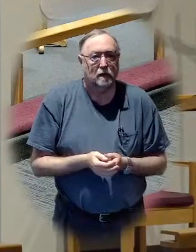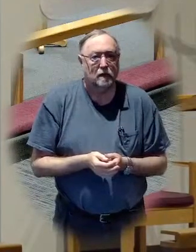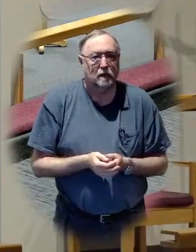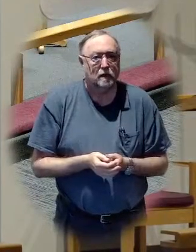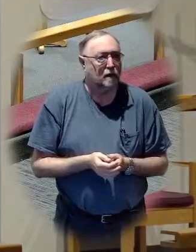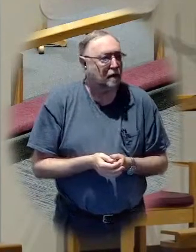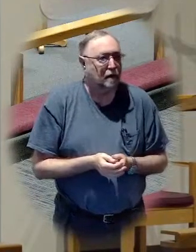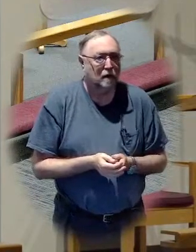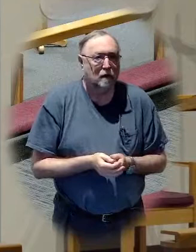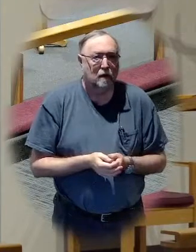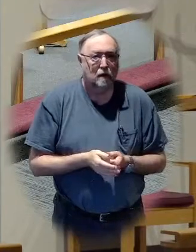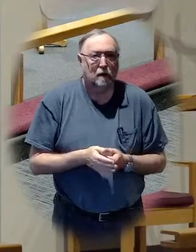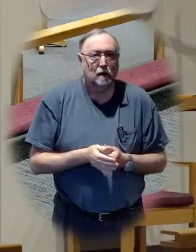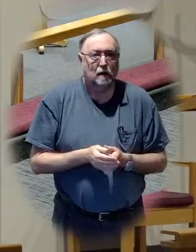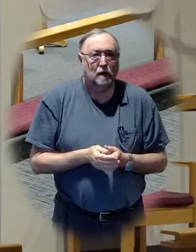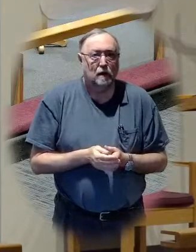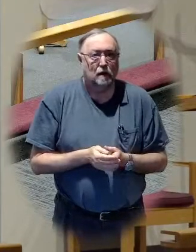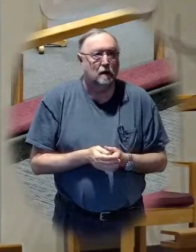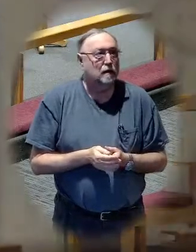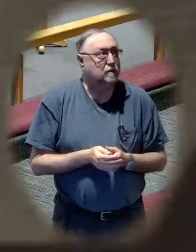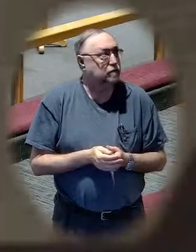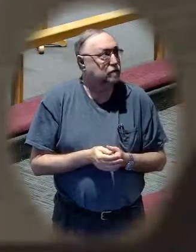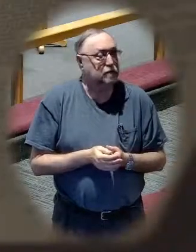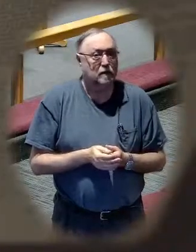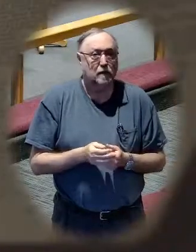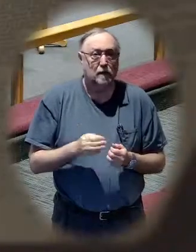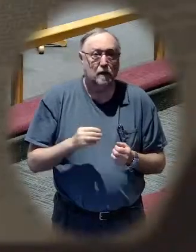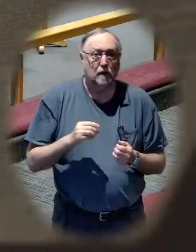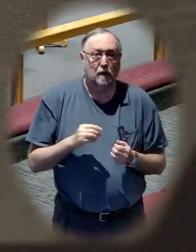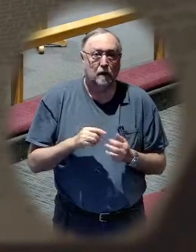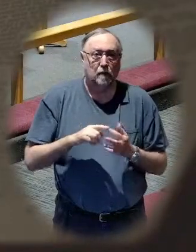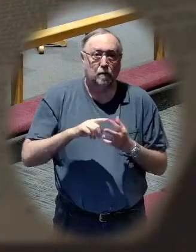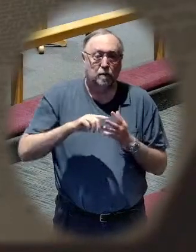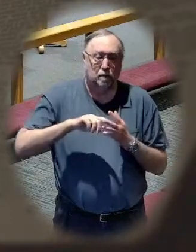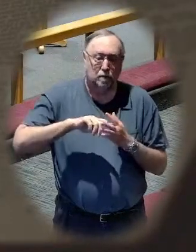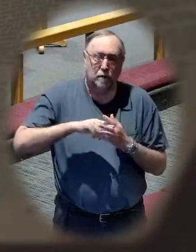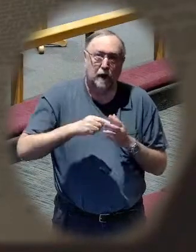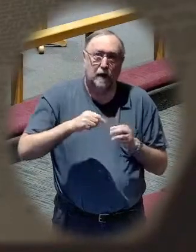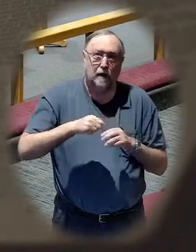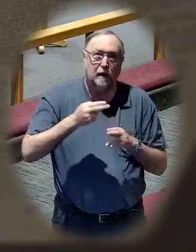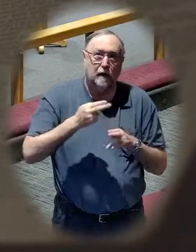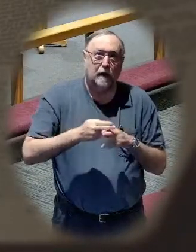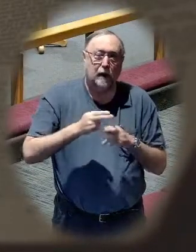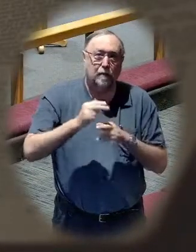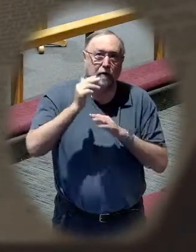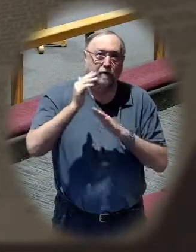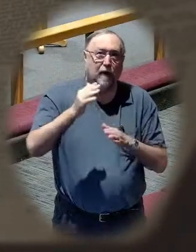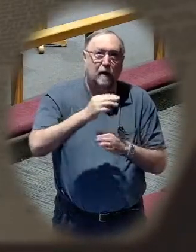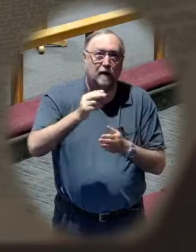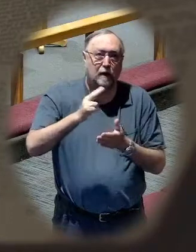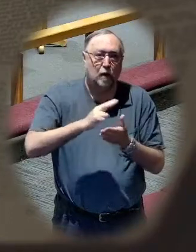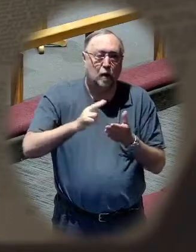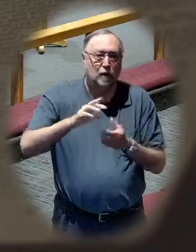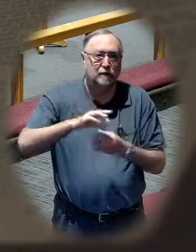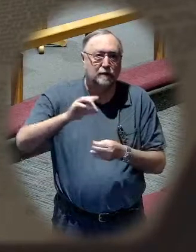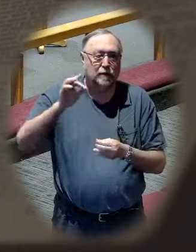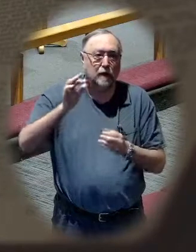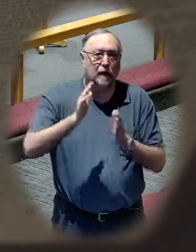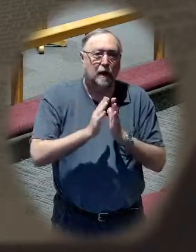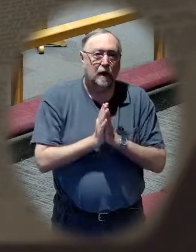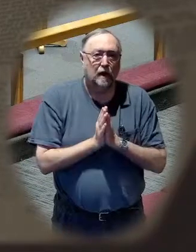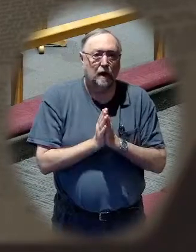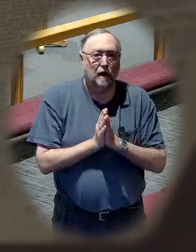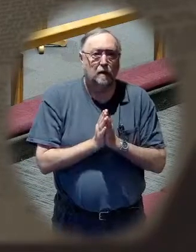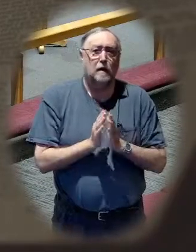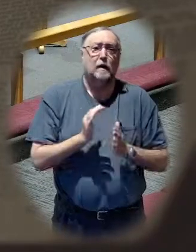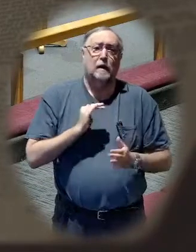God has called us to worship this morning, and so we begin in the name of the Father, and the Son, and the Holy Spirit. Amen. Amen.